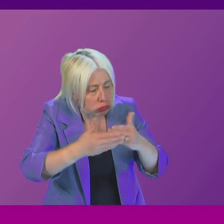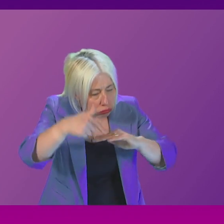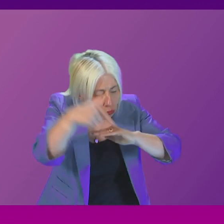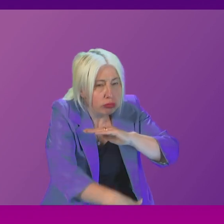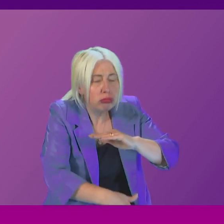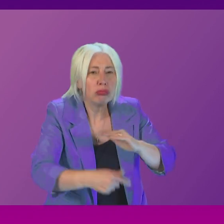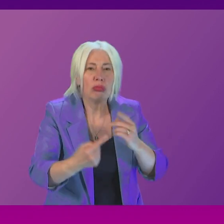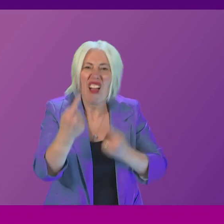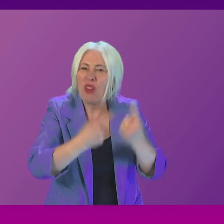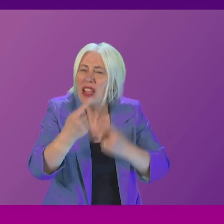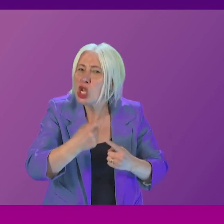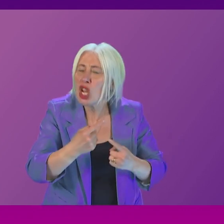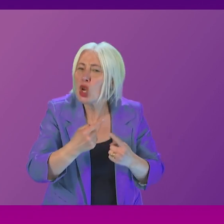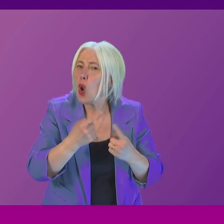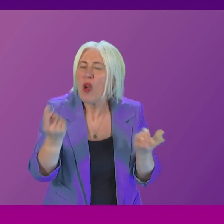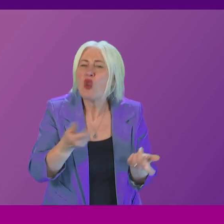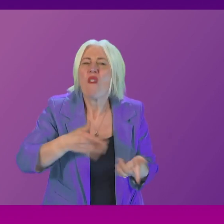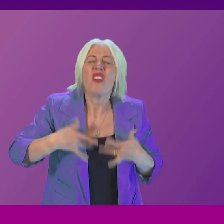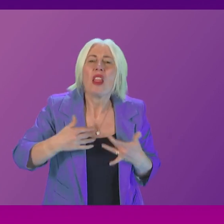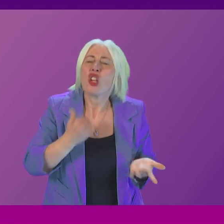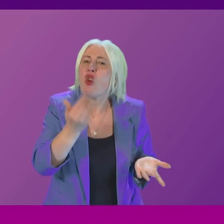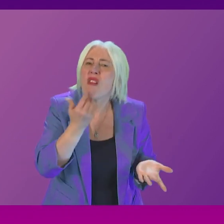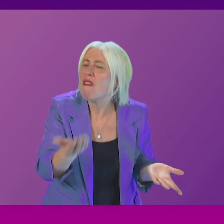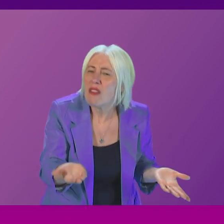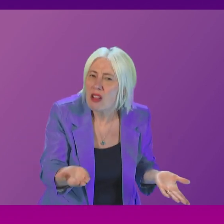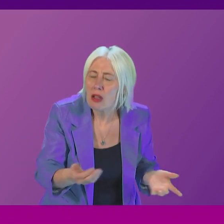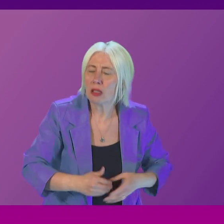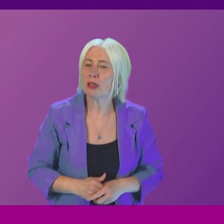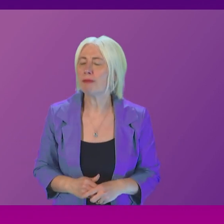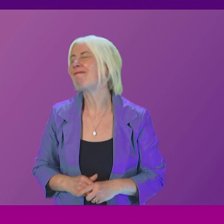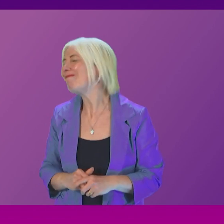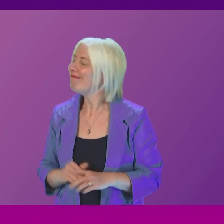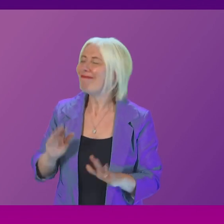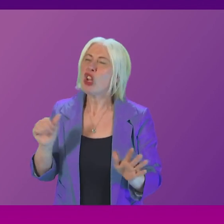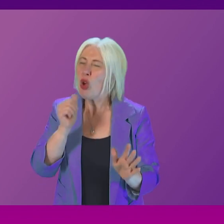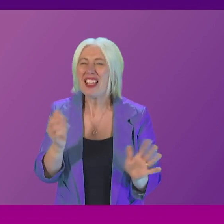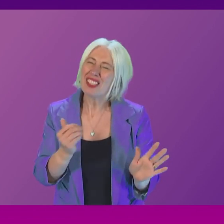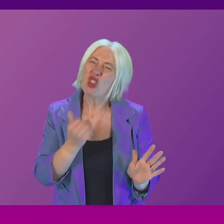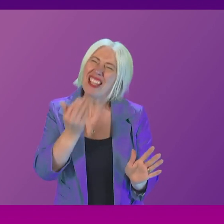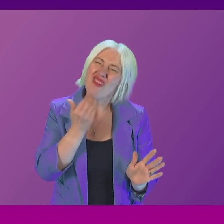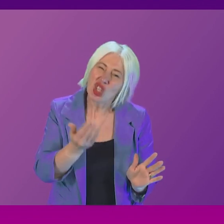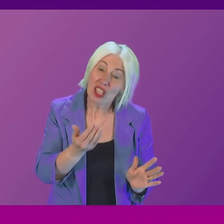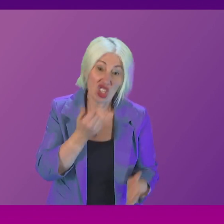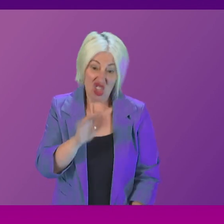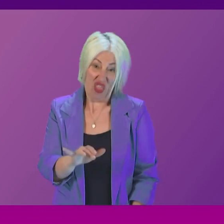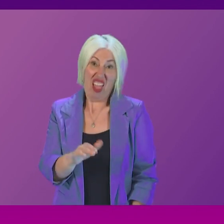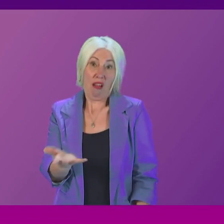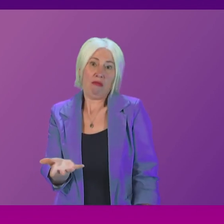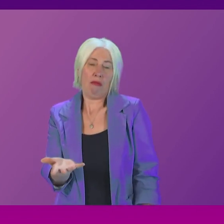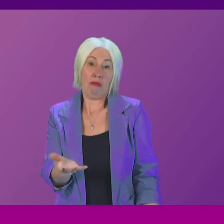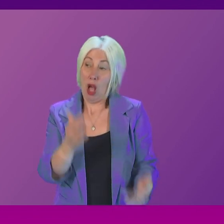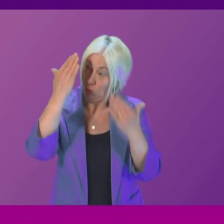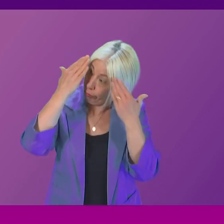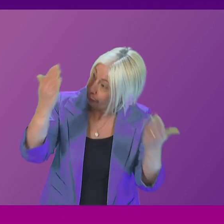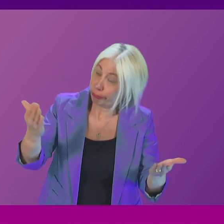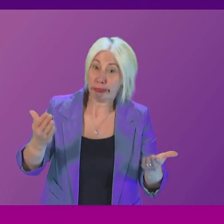where the information provided feels insufficient. I suppose it's not that it's insufficient, it's just not there. Mm. We have no